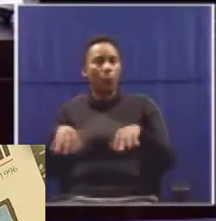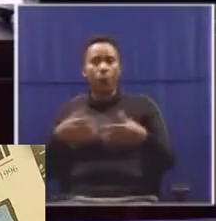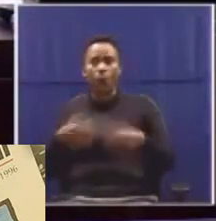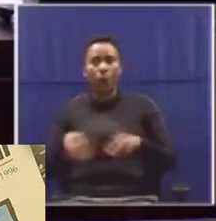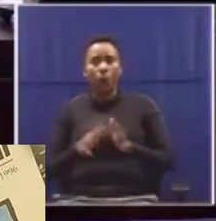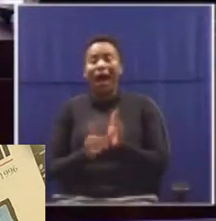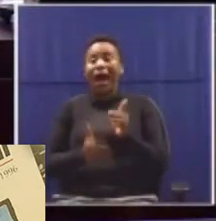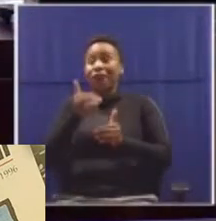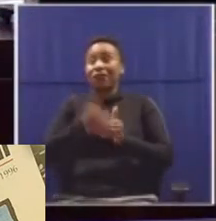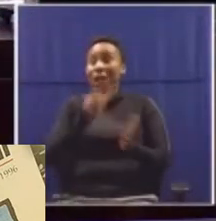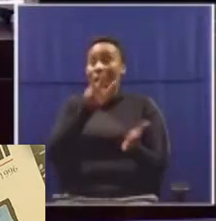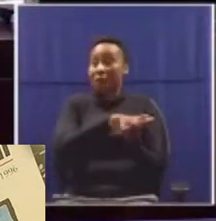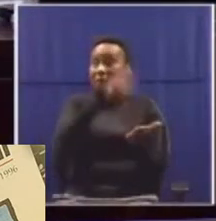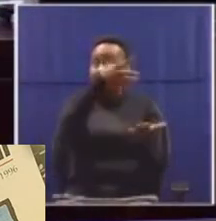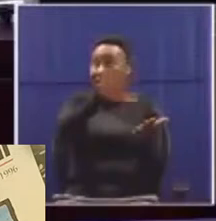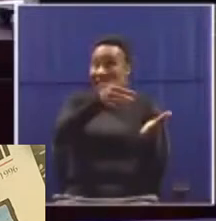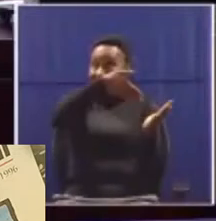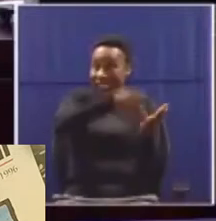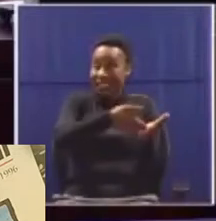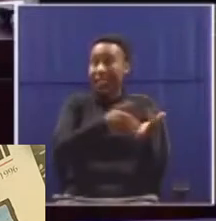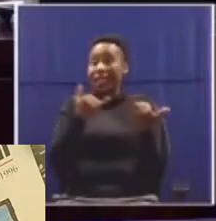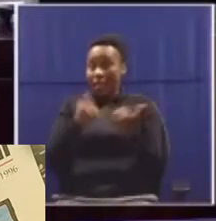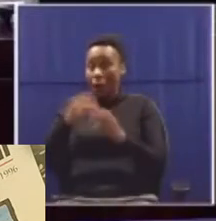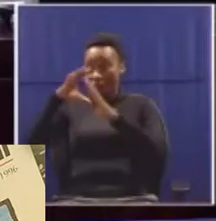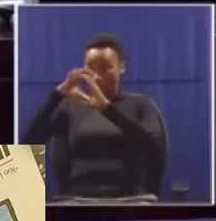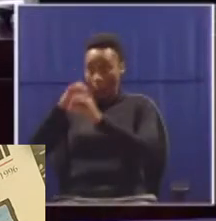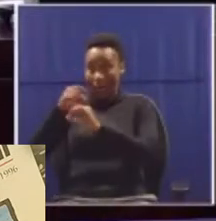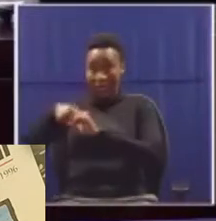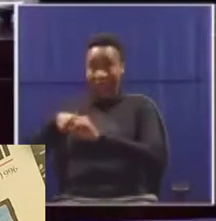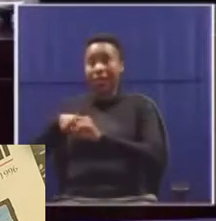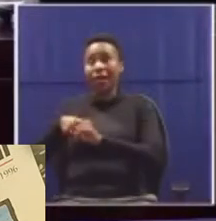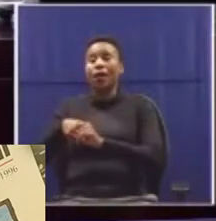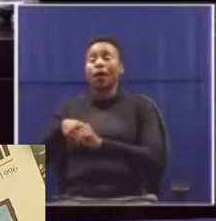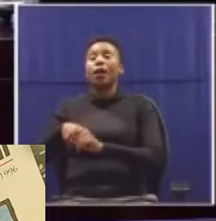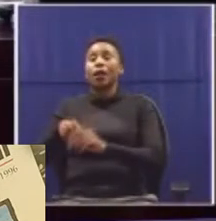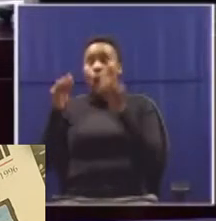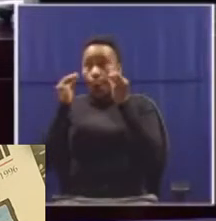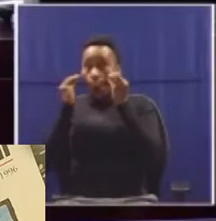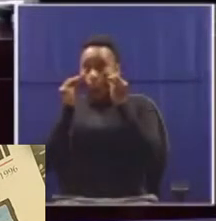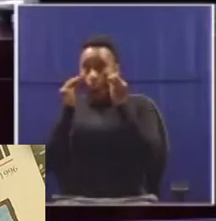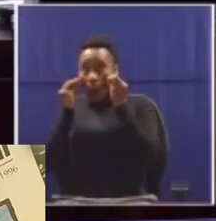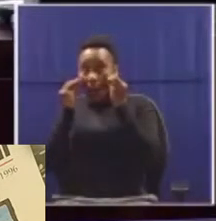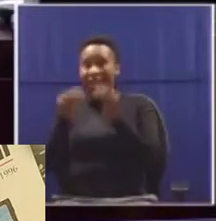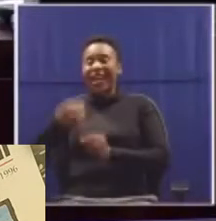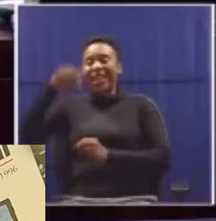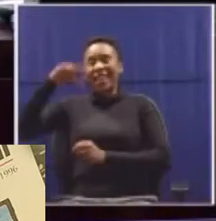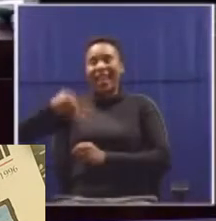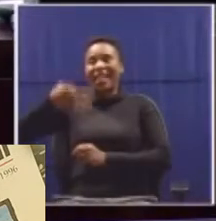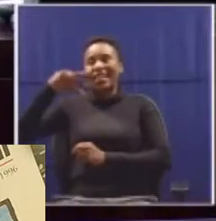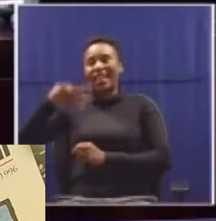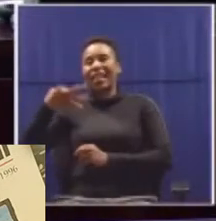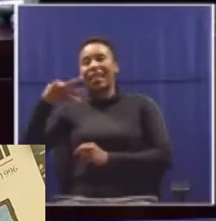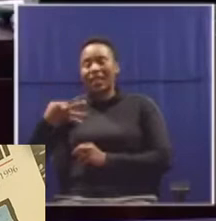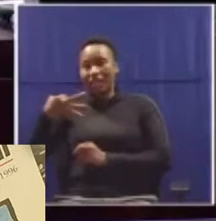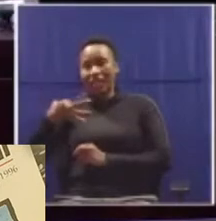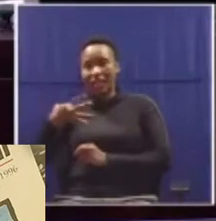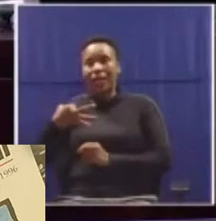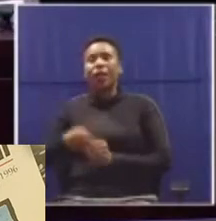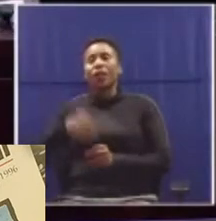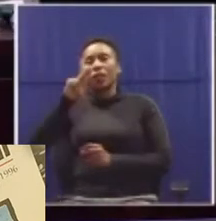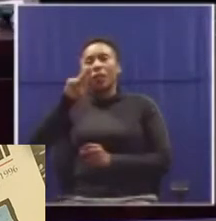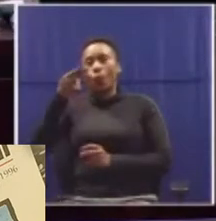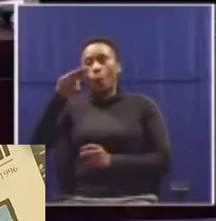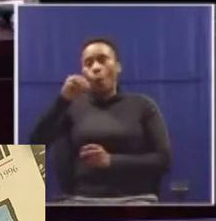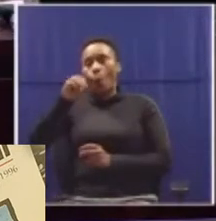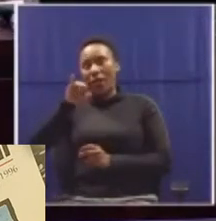after having pastors that we consider as the 13th official language in this country decoy and sand language